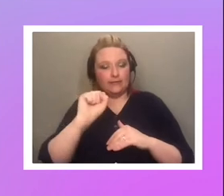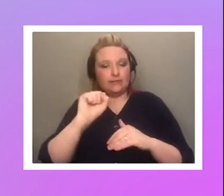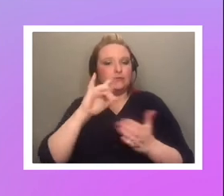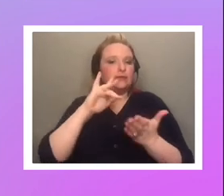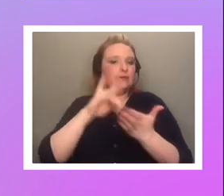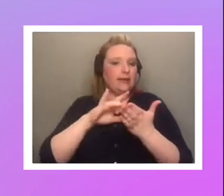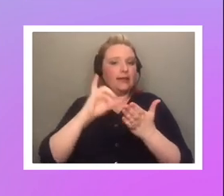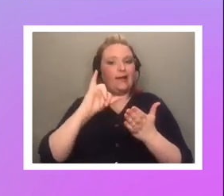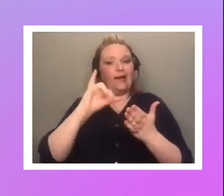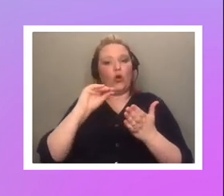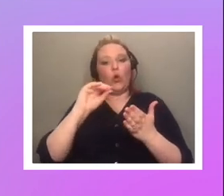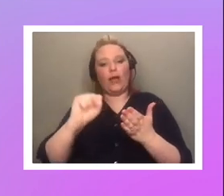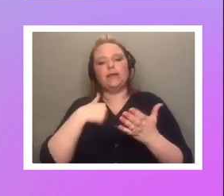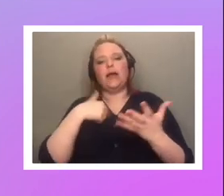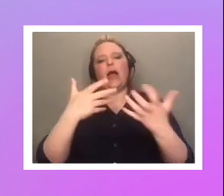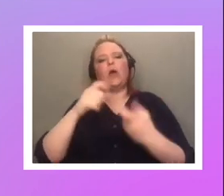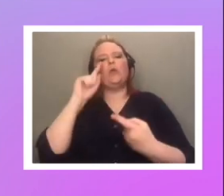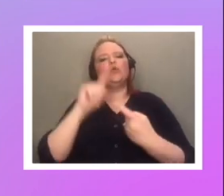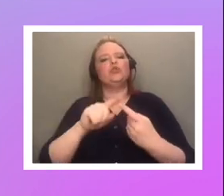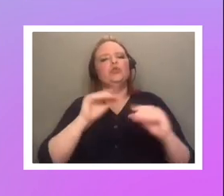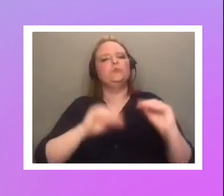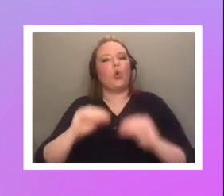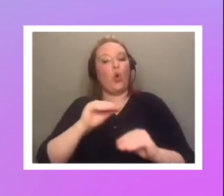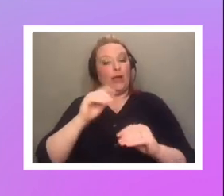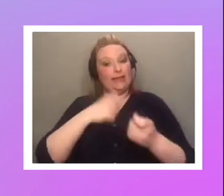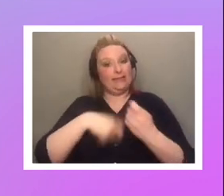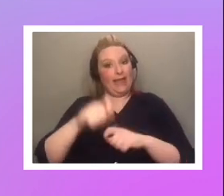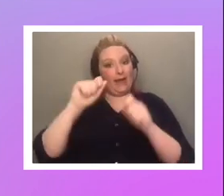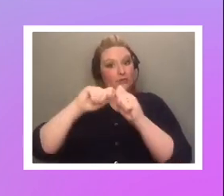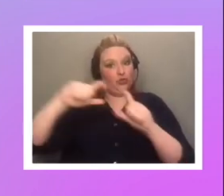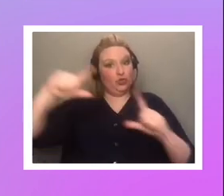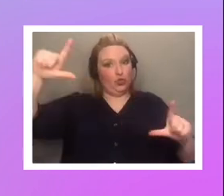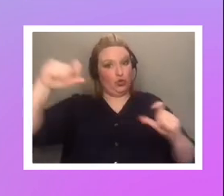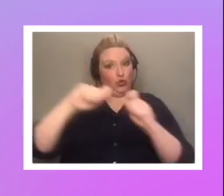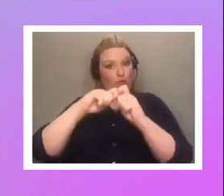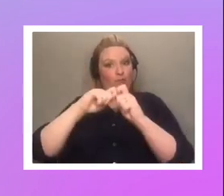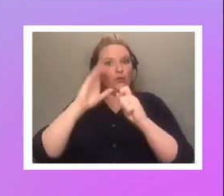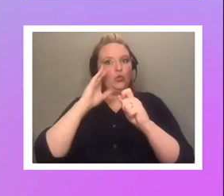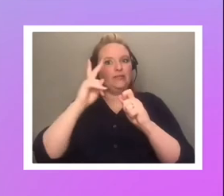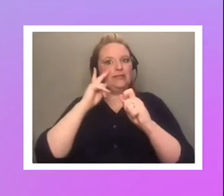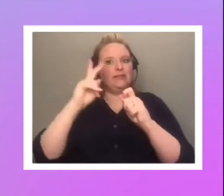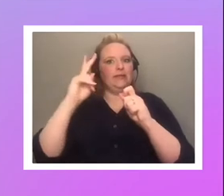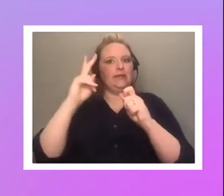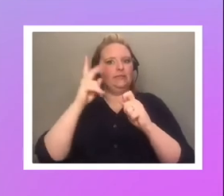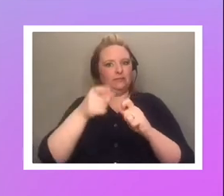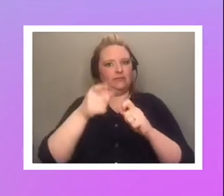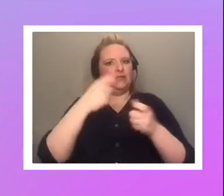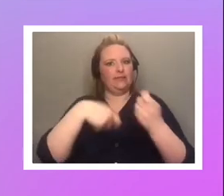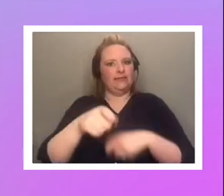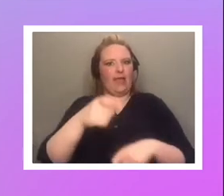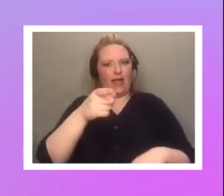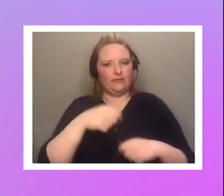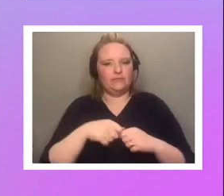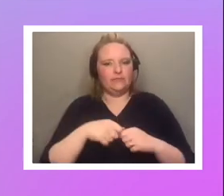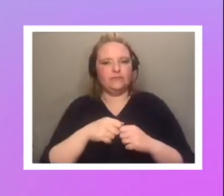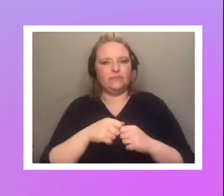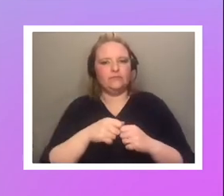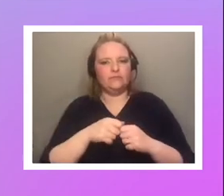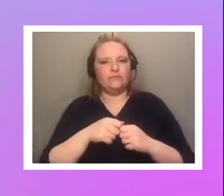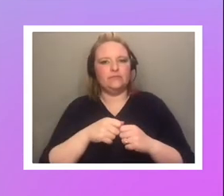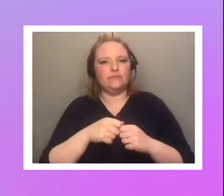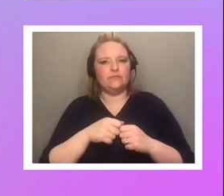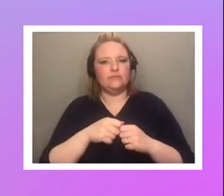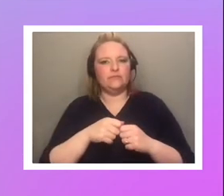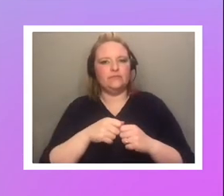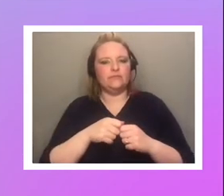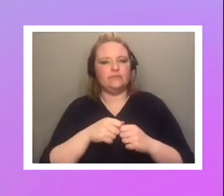would like reduce motion. Instead of that zoomy effect, you would get this crossfade instead. So instead, you would get this. You